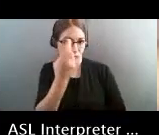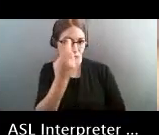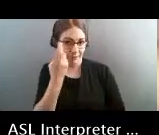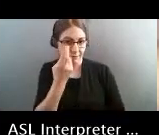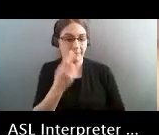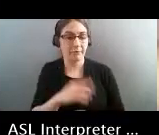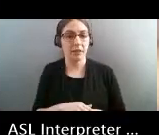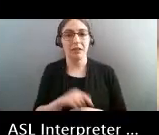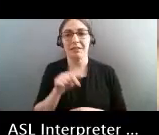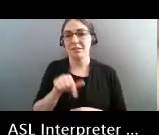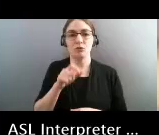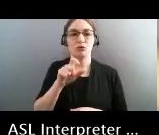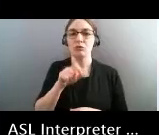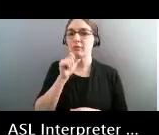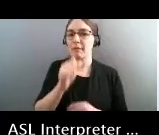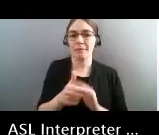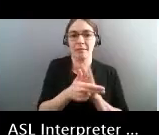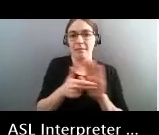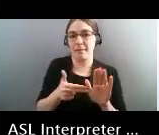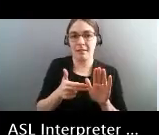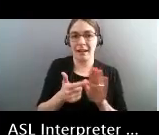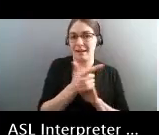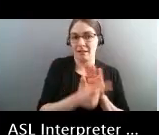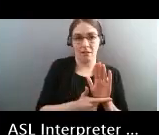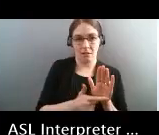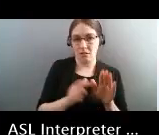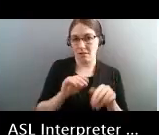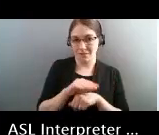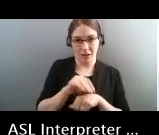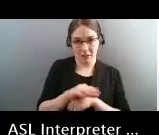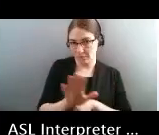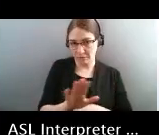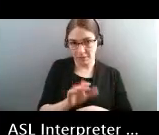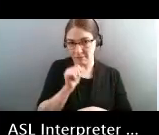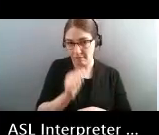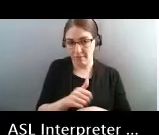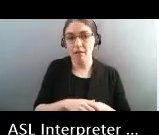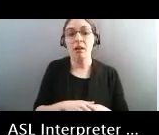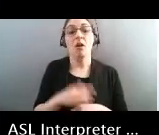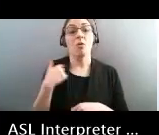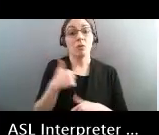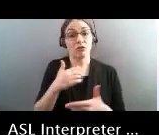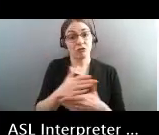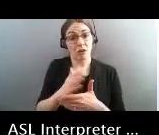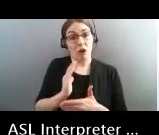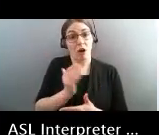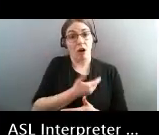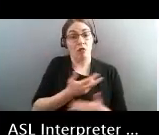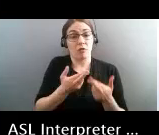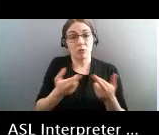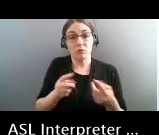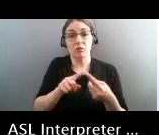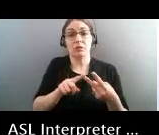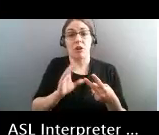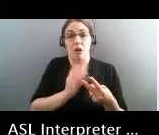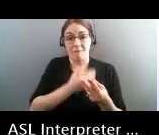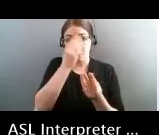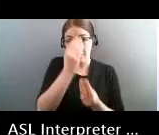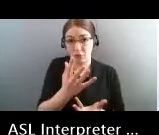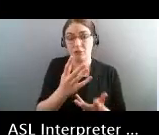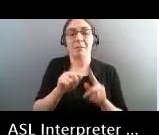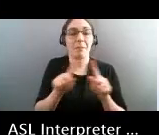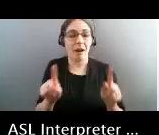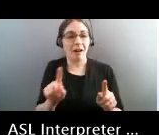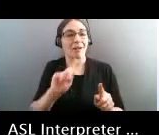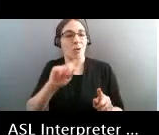as legal advice. So we share our resources and our information, but hoping that is just